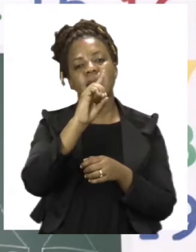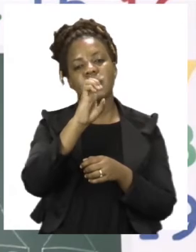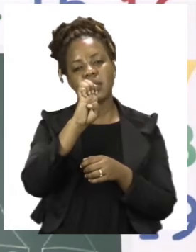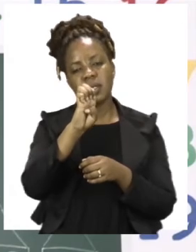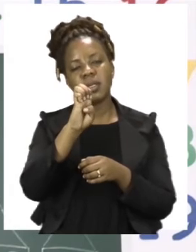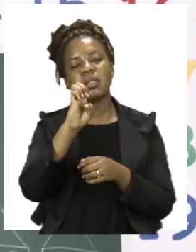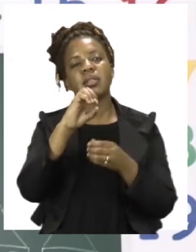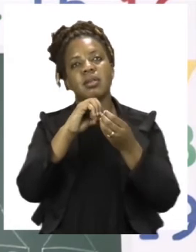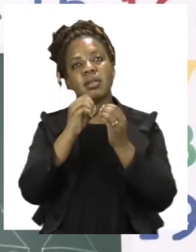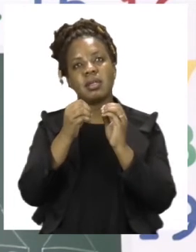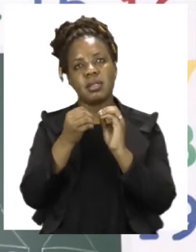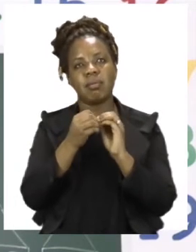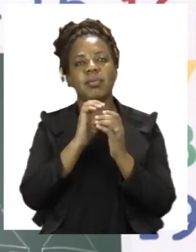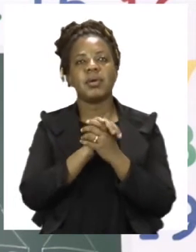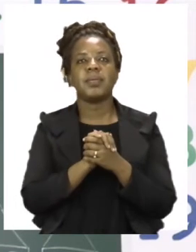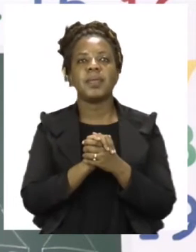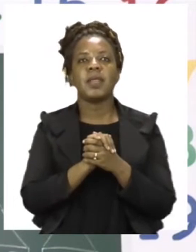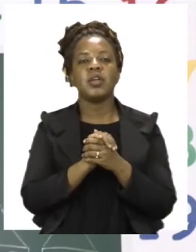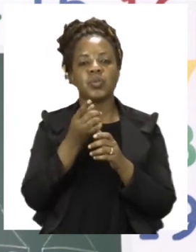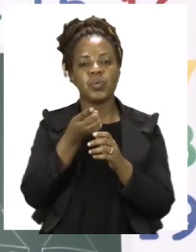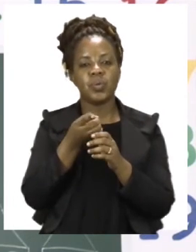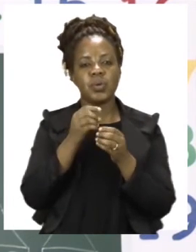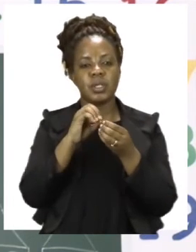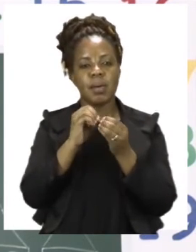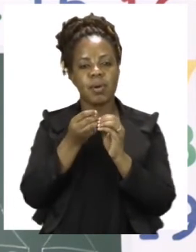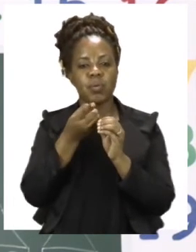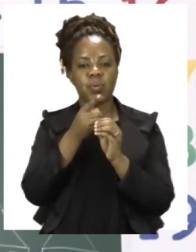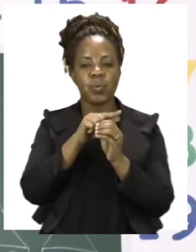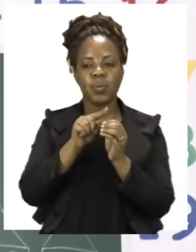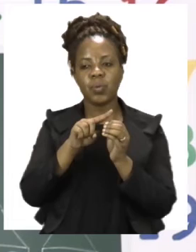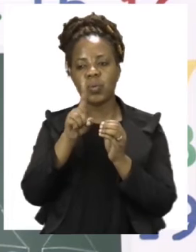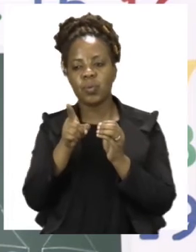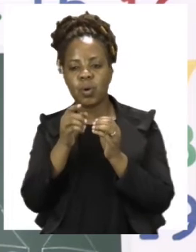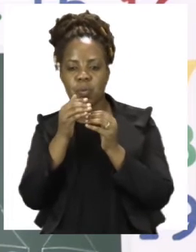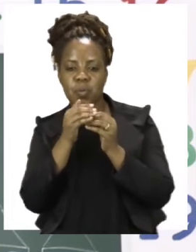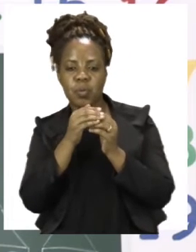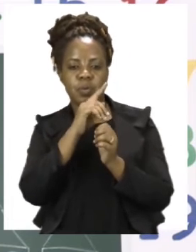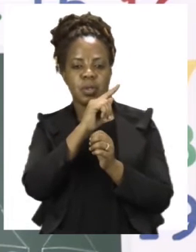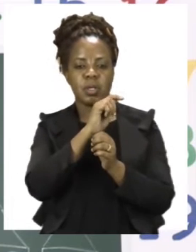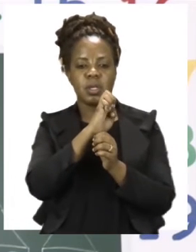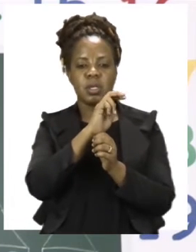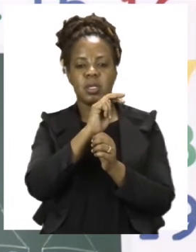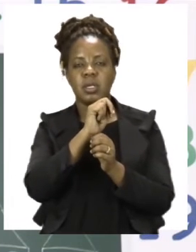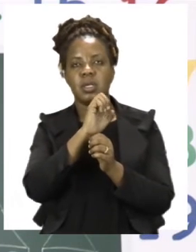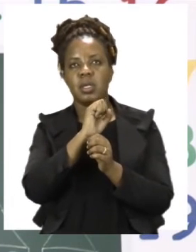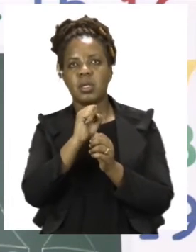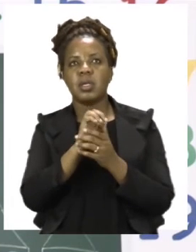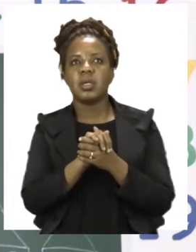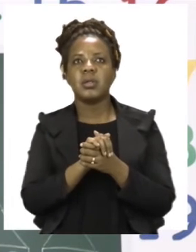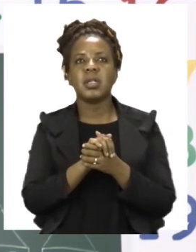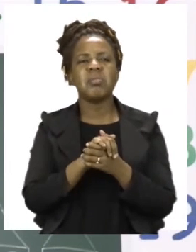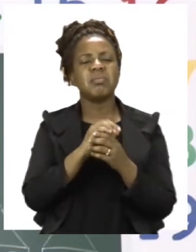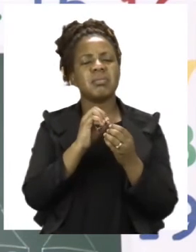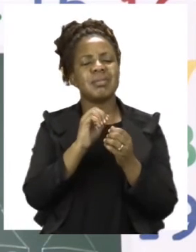nearest 10. So, number A is asking us to look for 44.